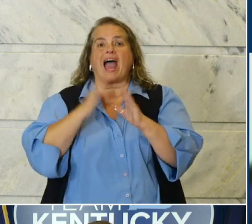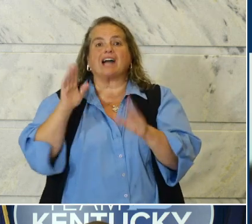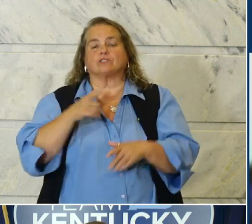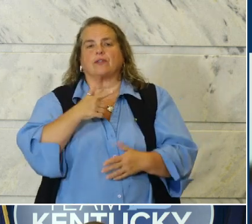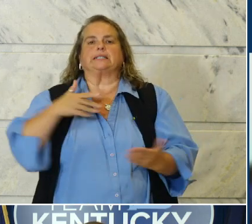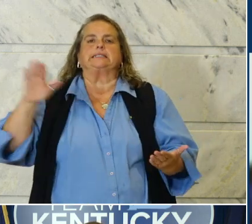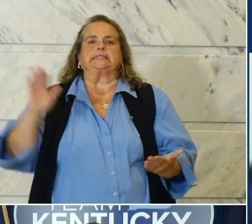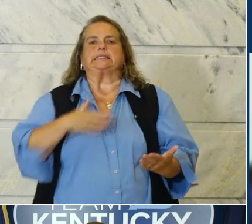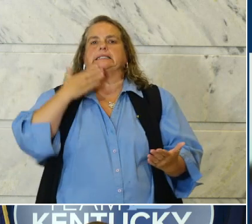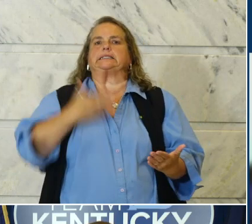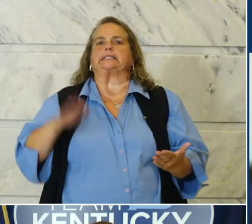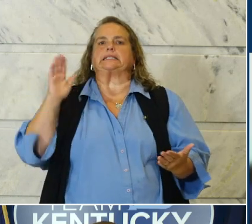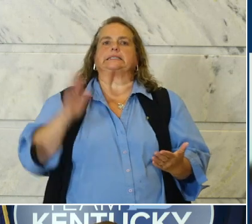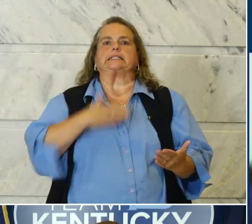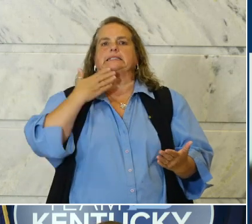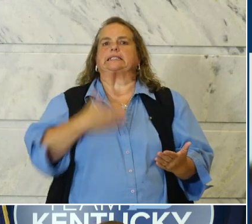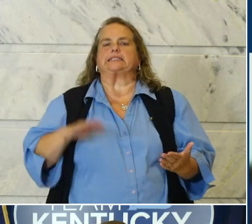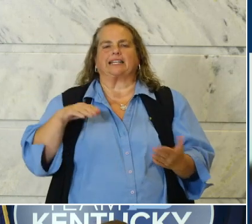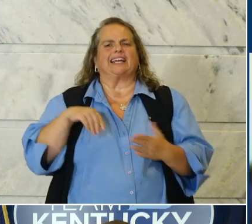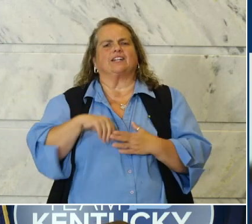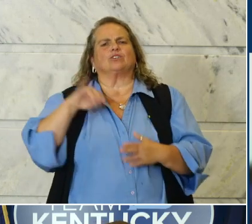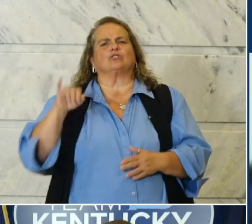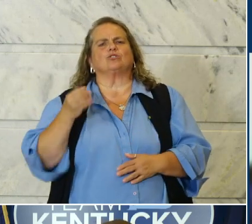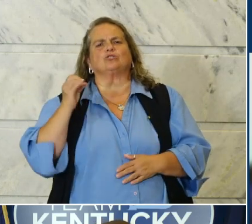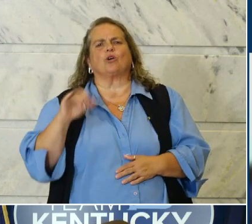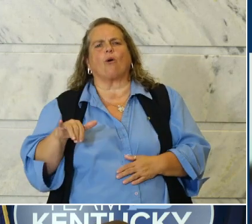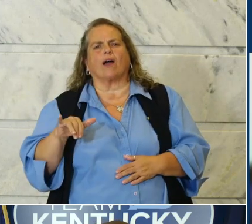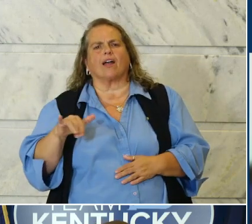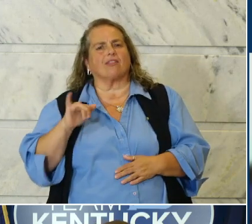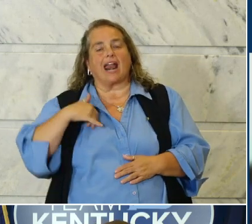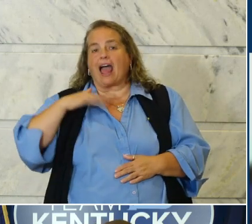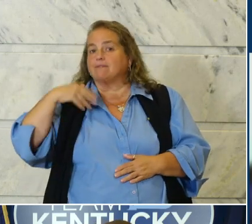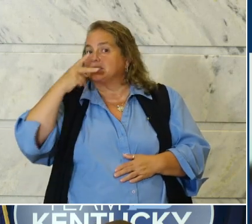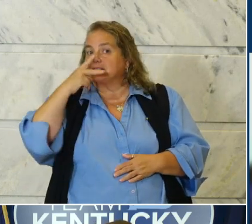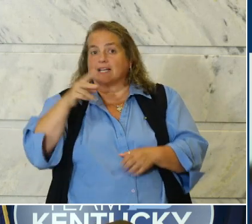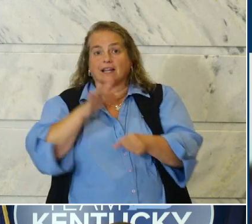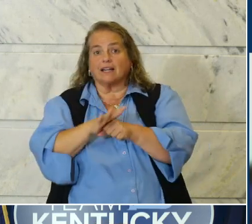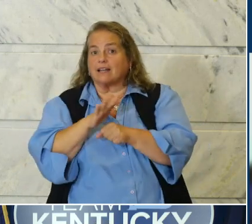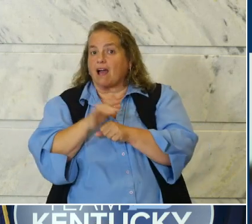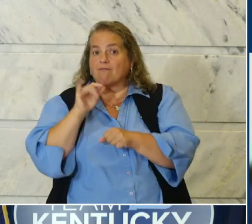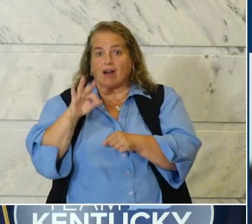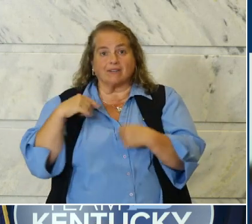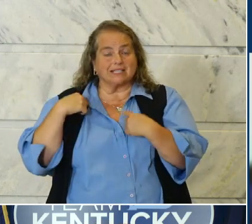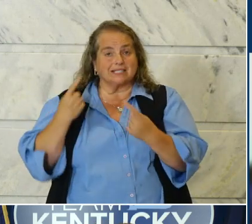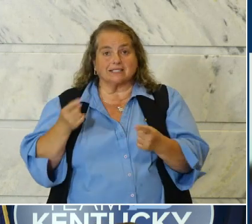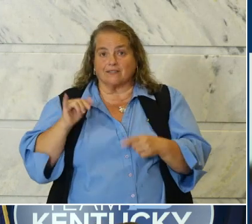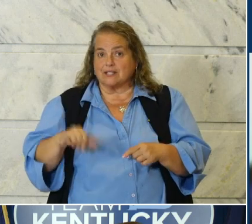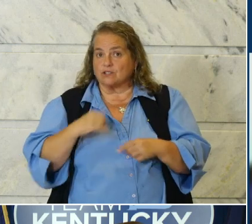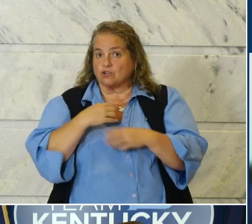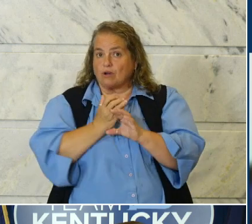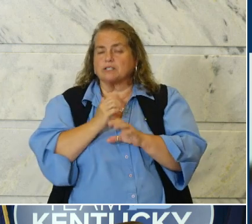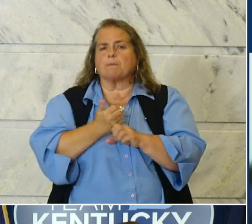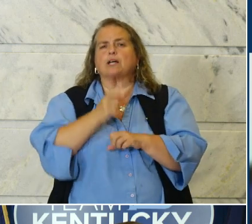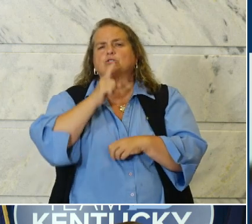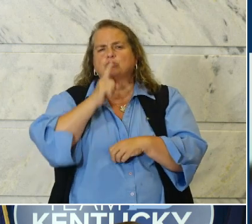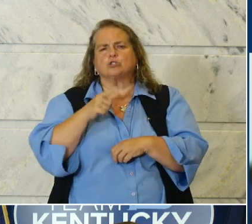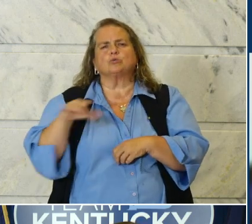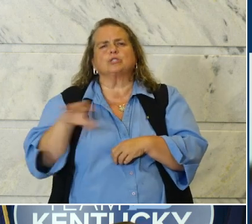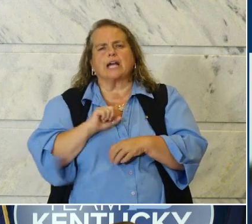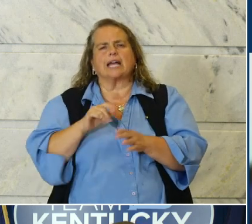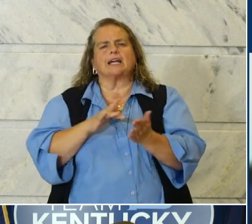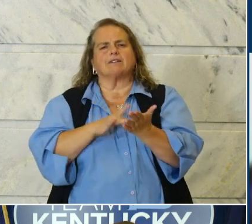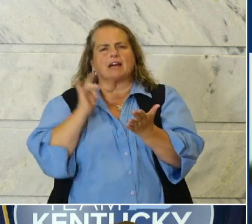these songs in a moment of joy that we haven't seen enough of during this crisis. Make sure you take advantage of